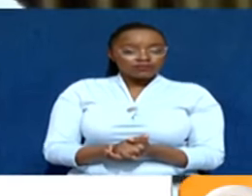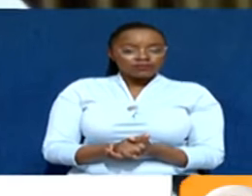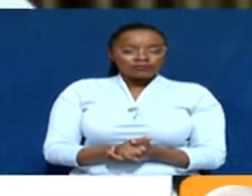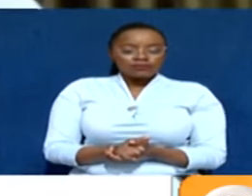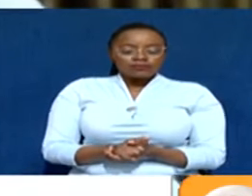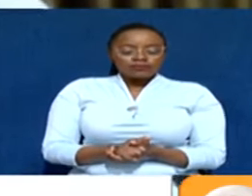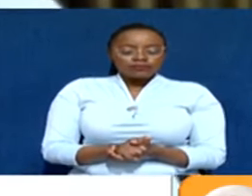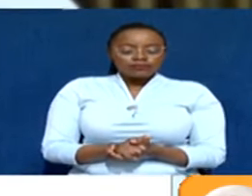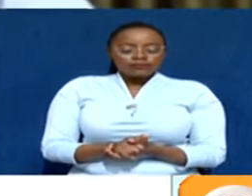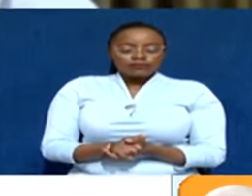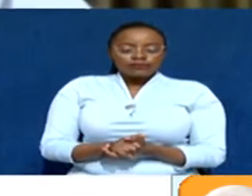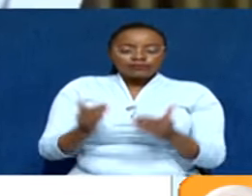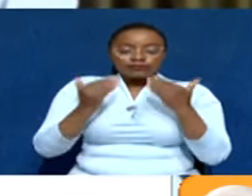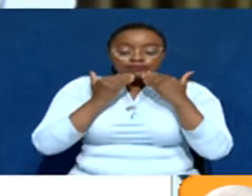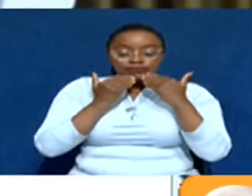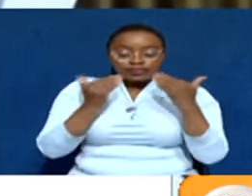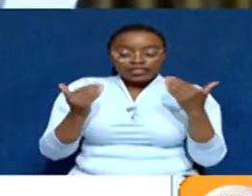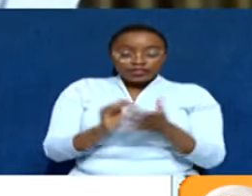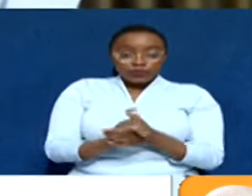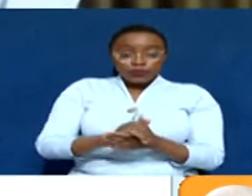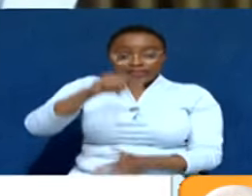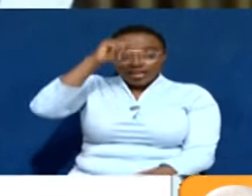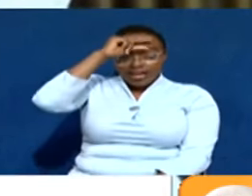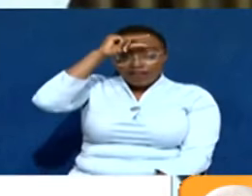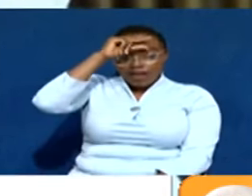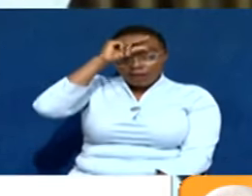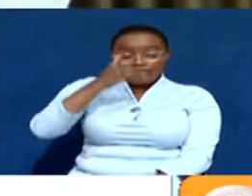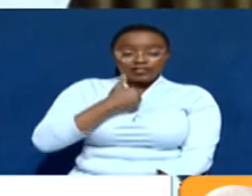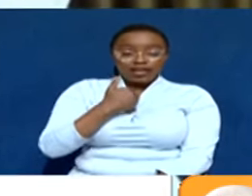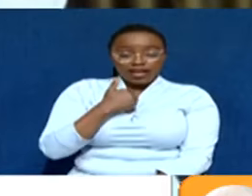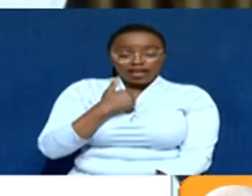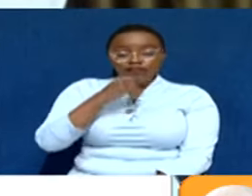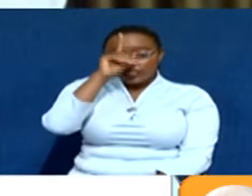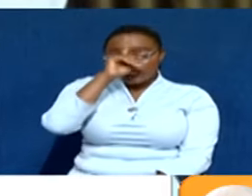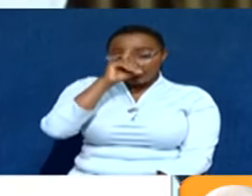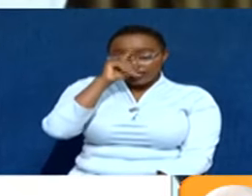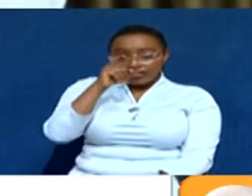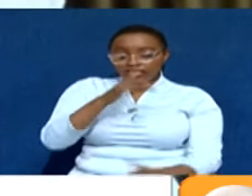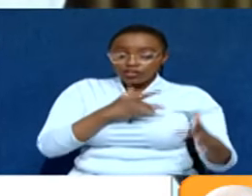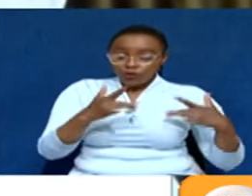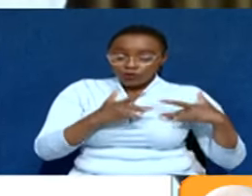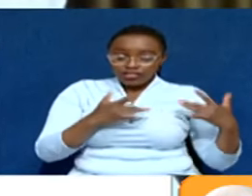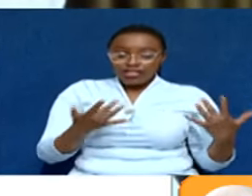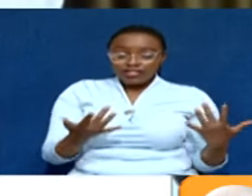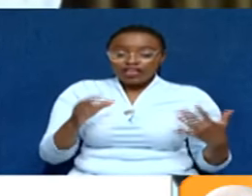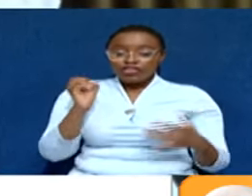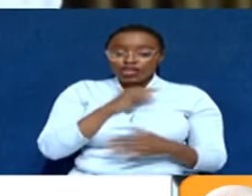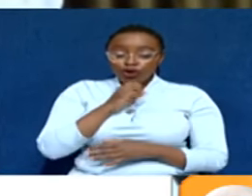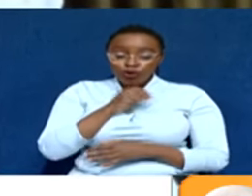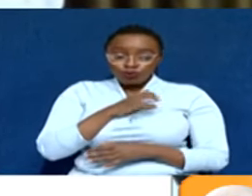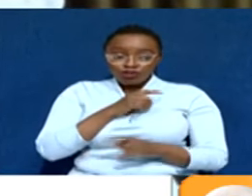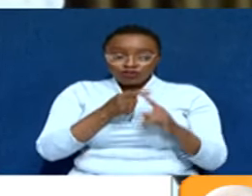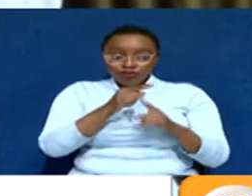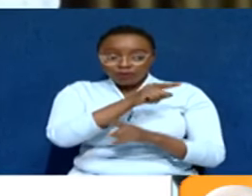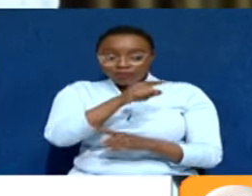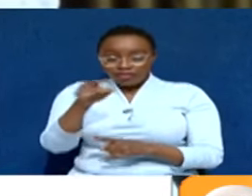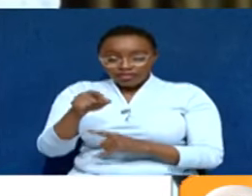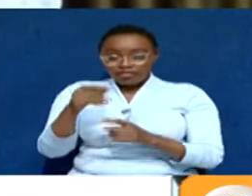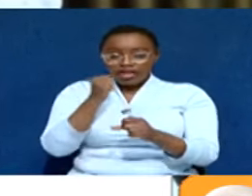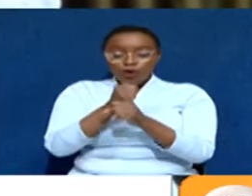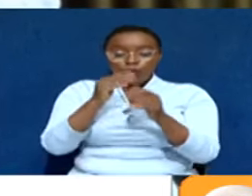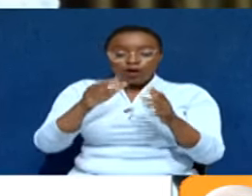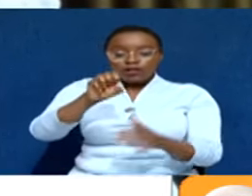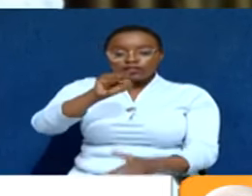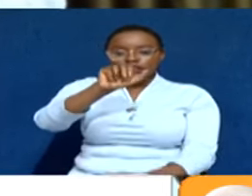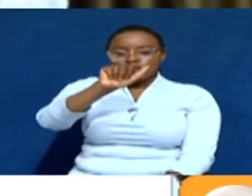Thank you, Jeff. The government has taken seriously these complaints from these migrant workers